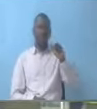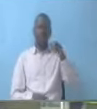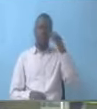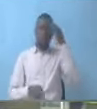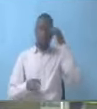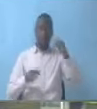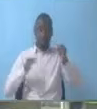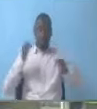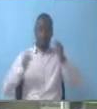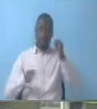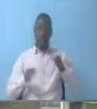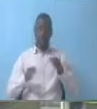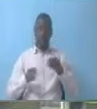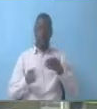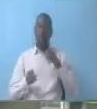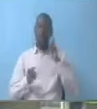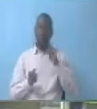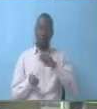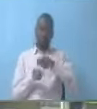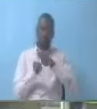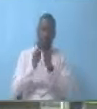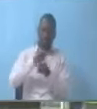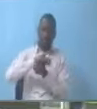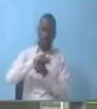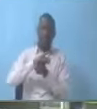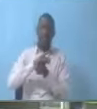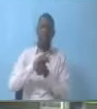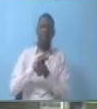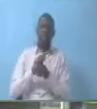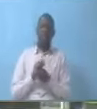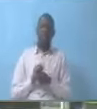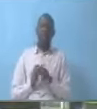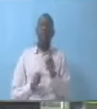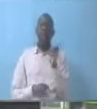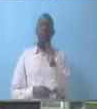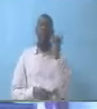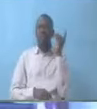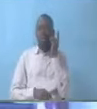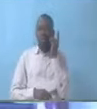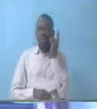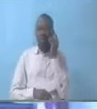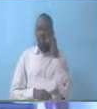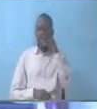Gazette amend the schedule. What's the date of the decree?